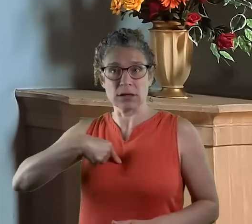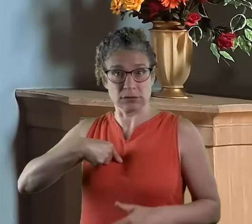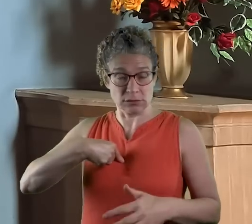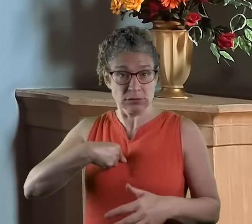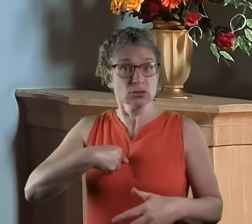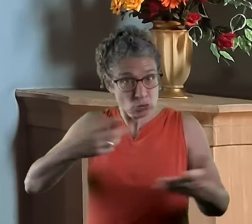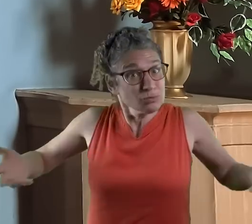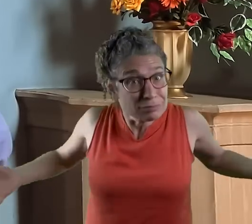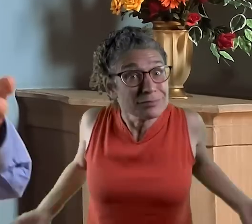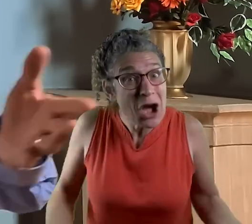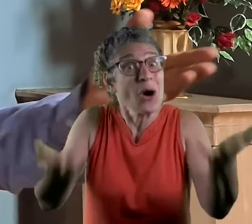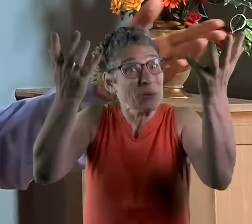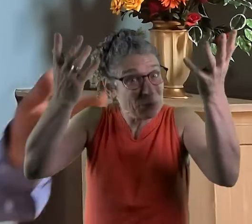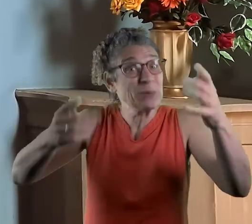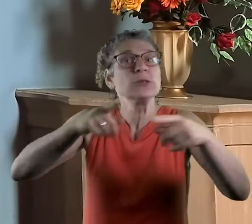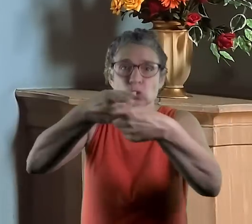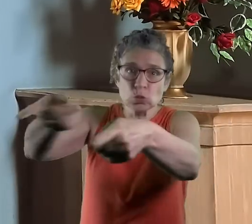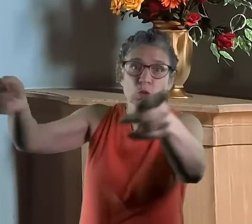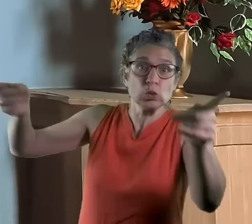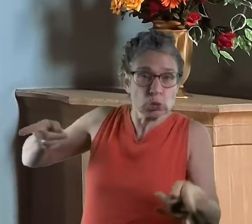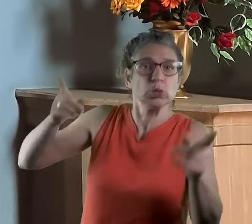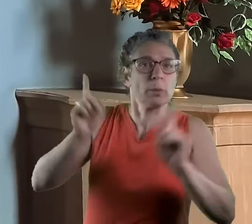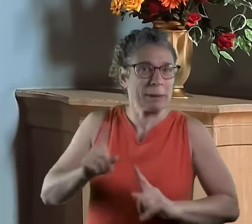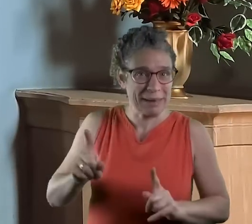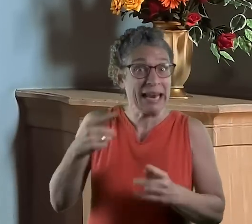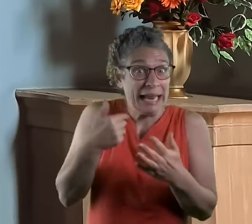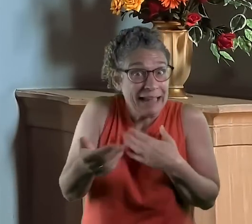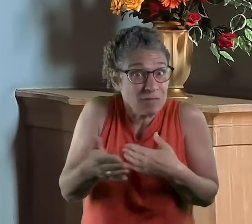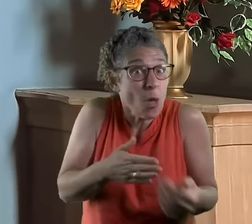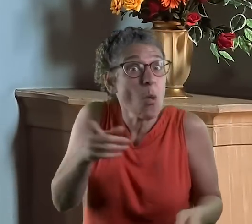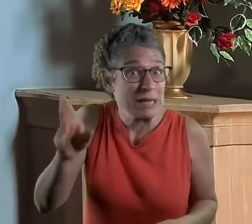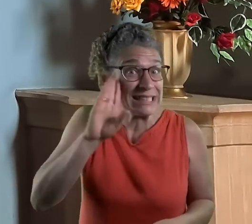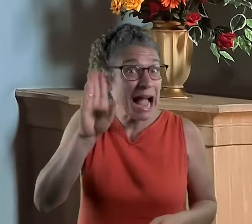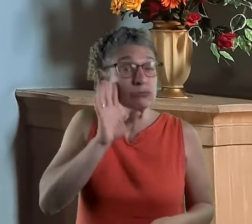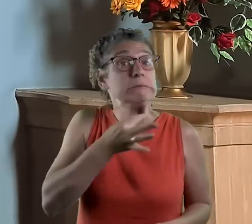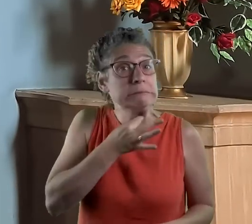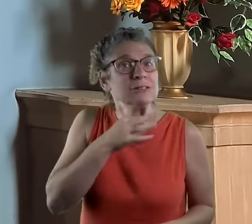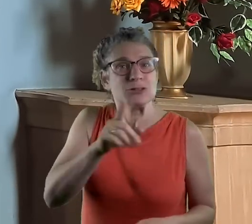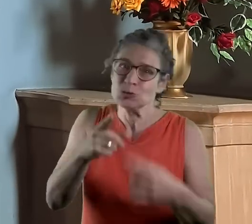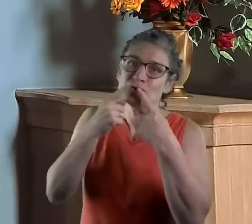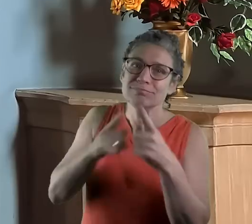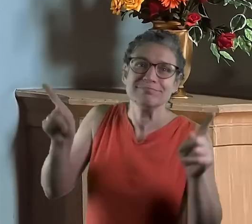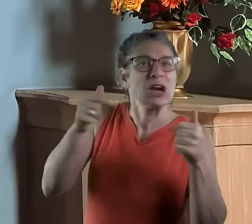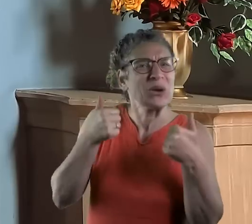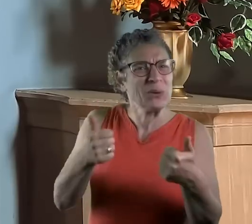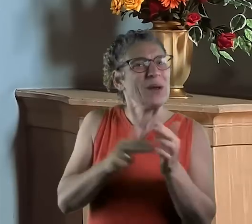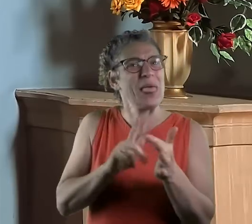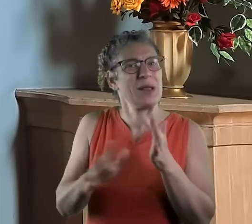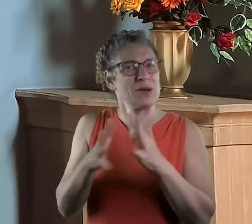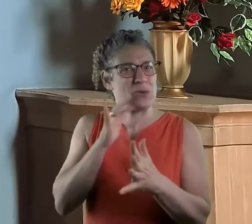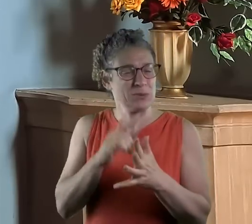called his disciples, to go out into the rest of that already big and dangerous world and to share his good